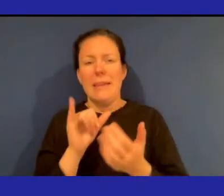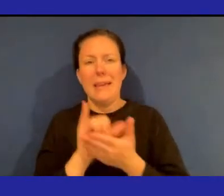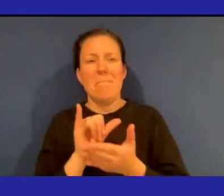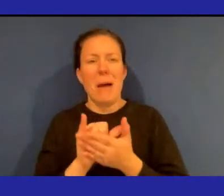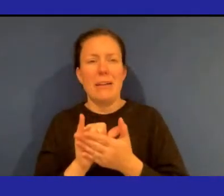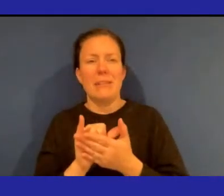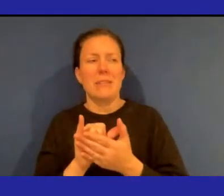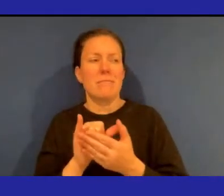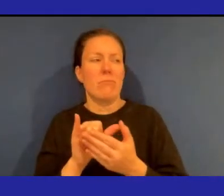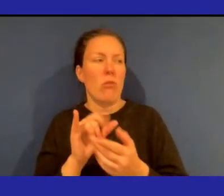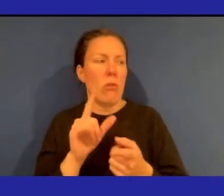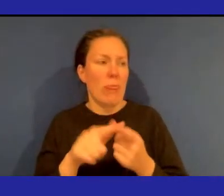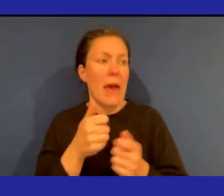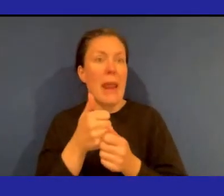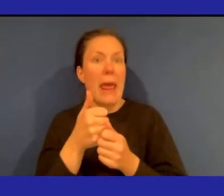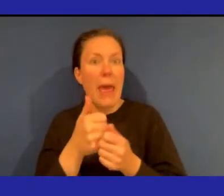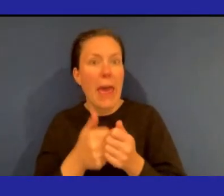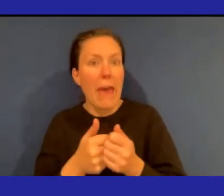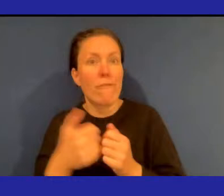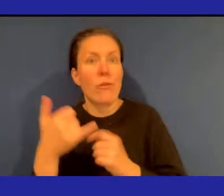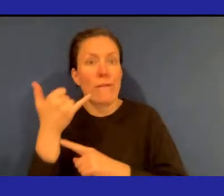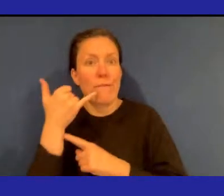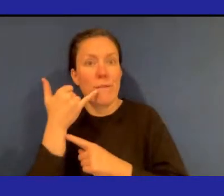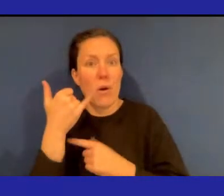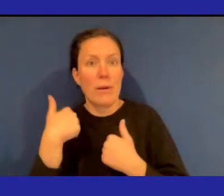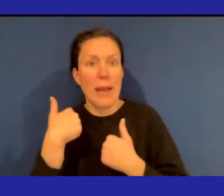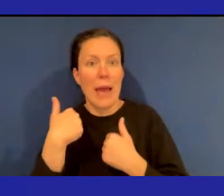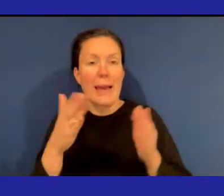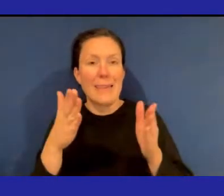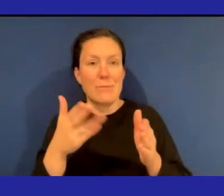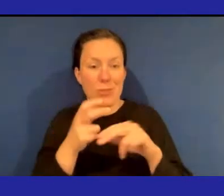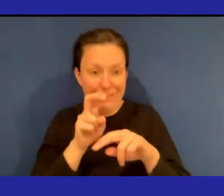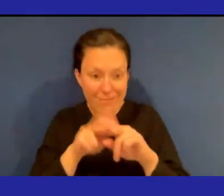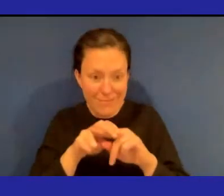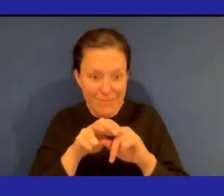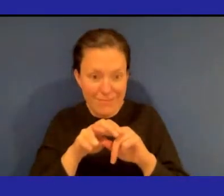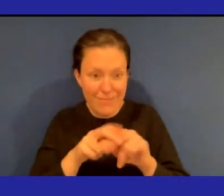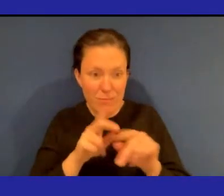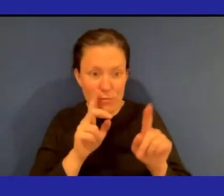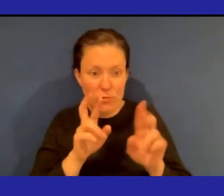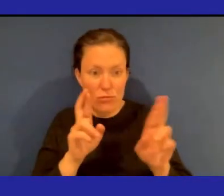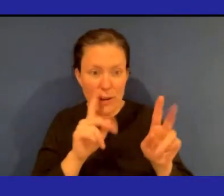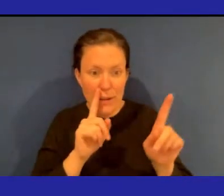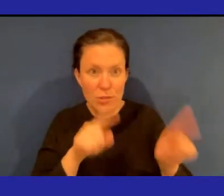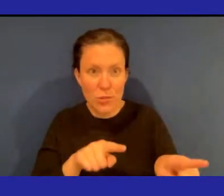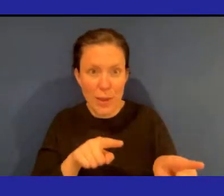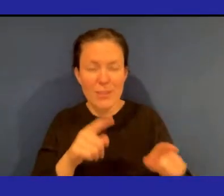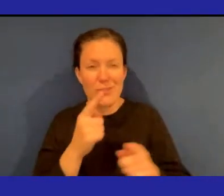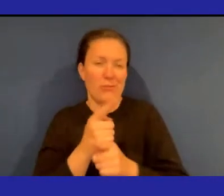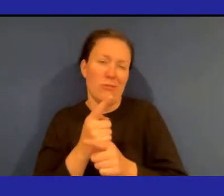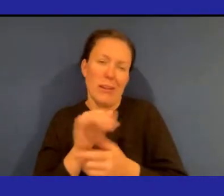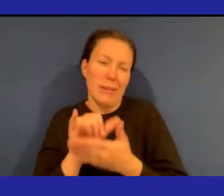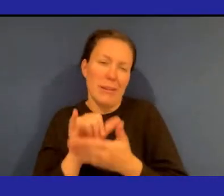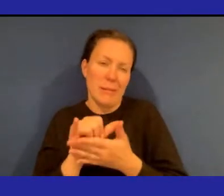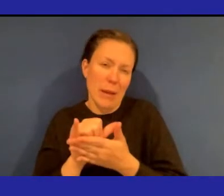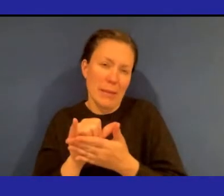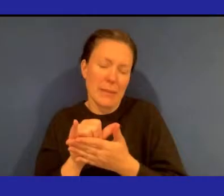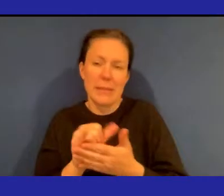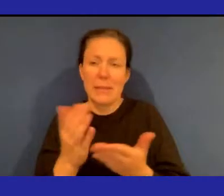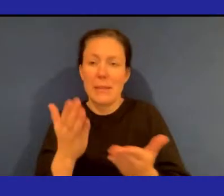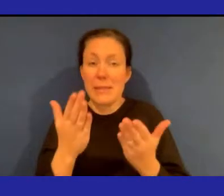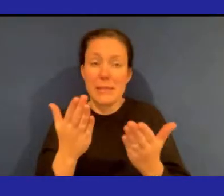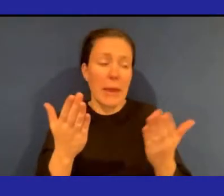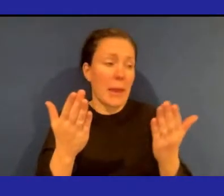is going to have somebody sitting next to it ready to answer, because it's always going to turn out it's a patient over here, someone has to take her